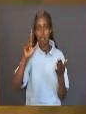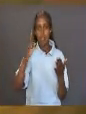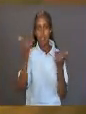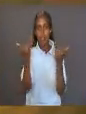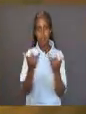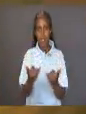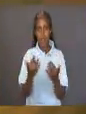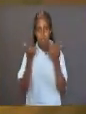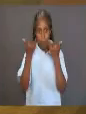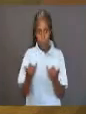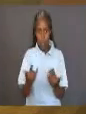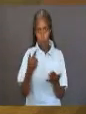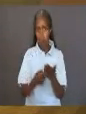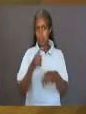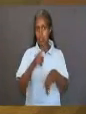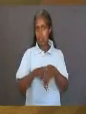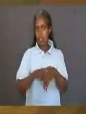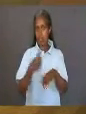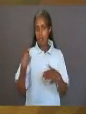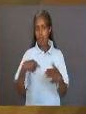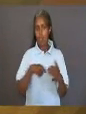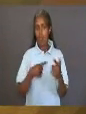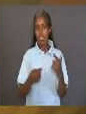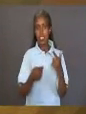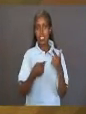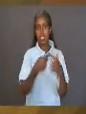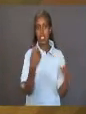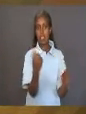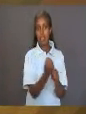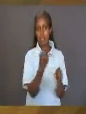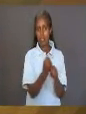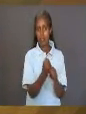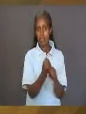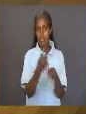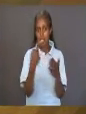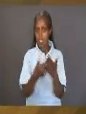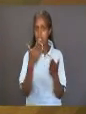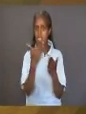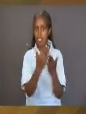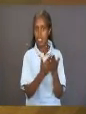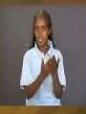Now, it is time for our second activity of this lesson.